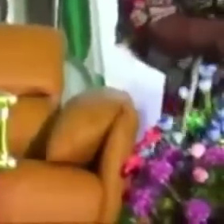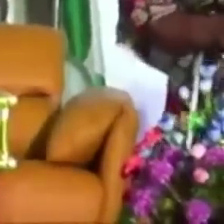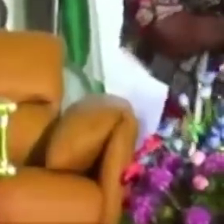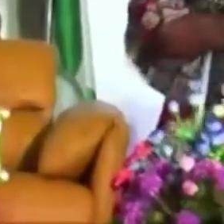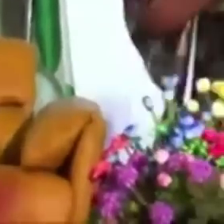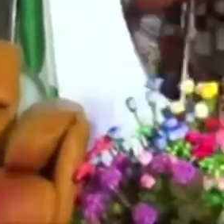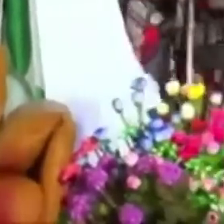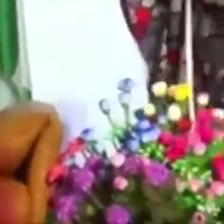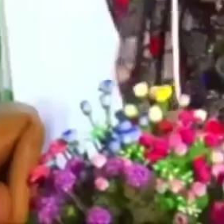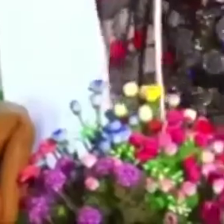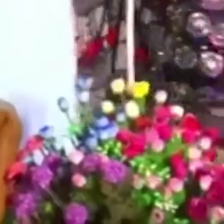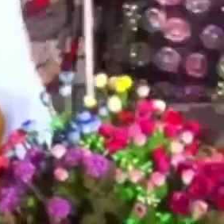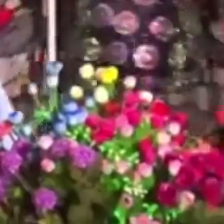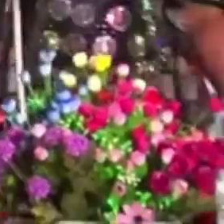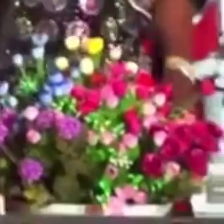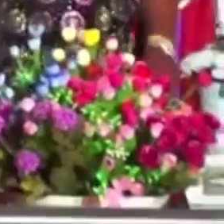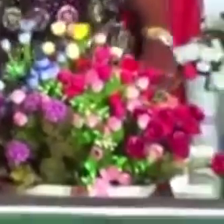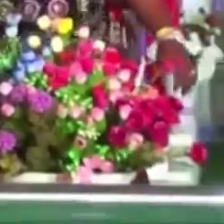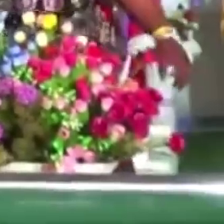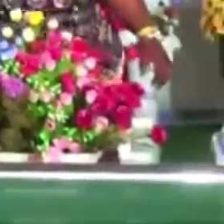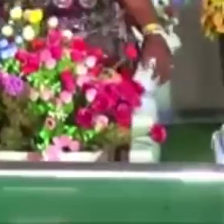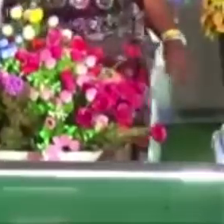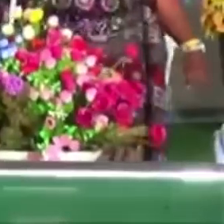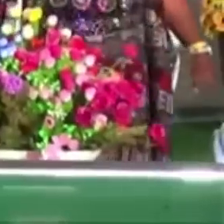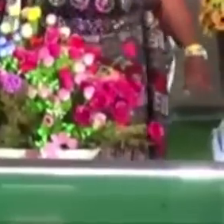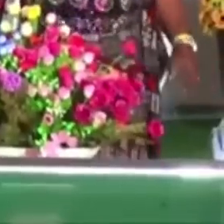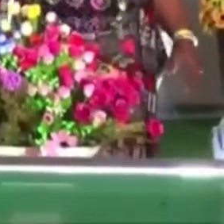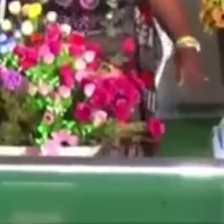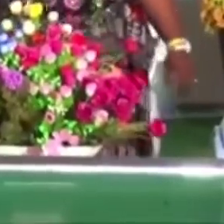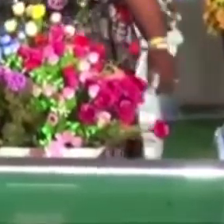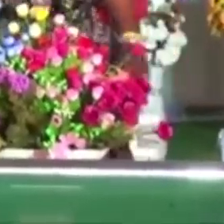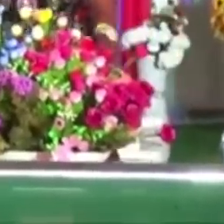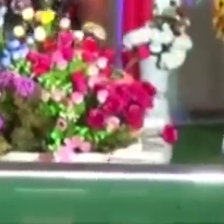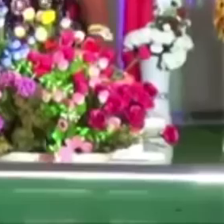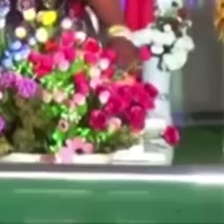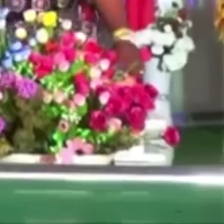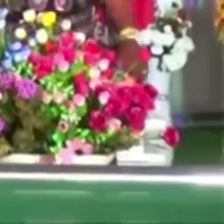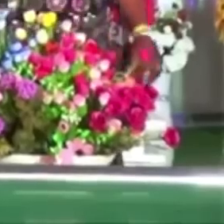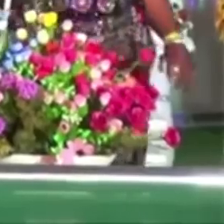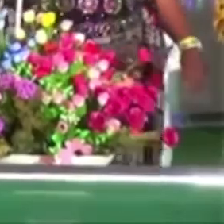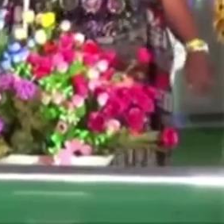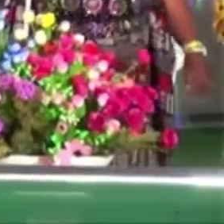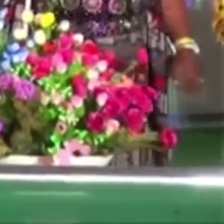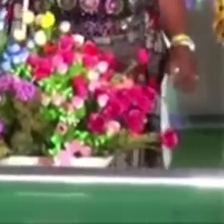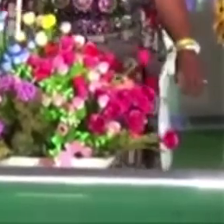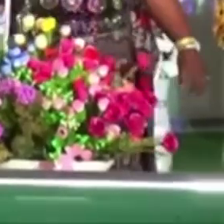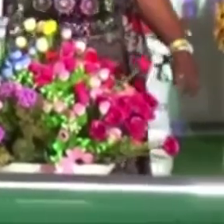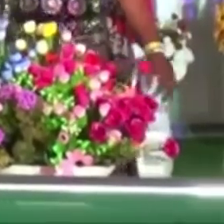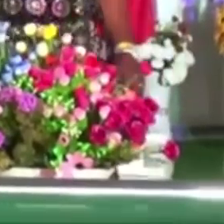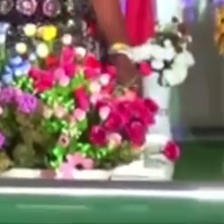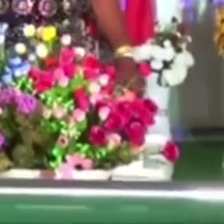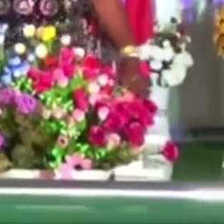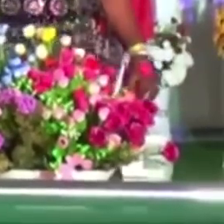nearby. Deep breath, raise up your hand. And pray this prayer. What party war? What done it